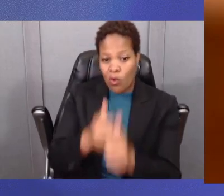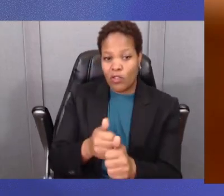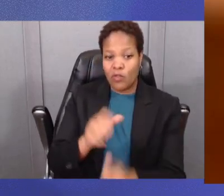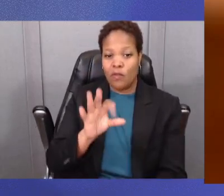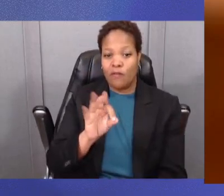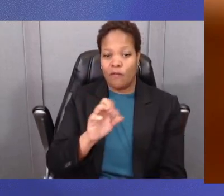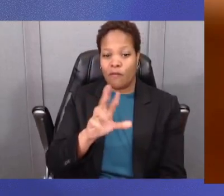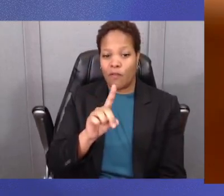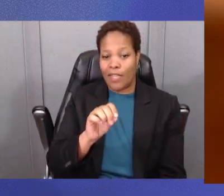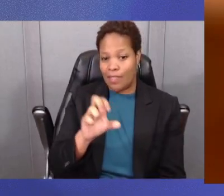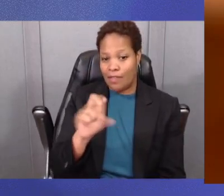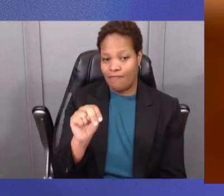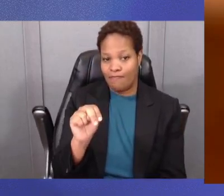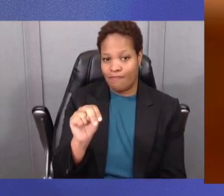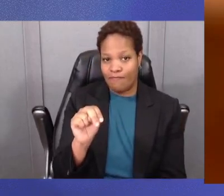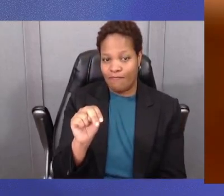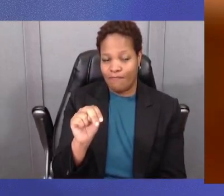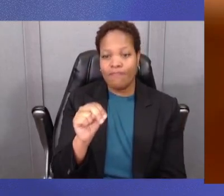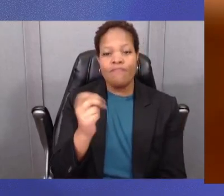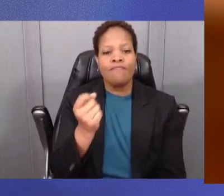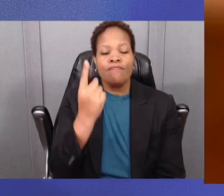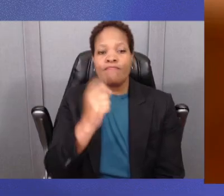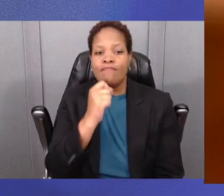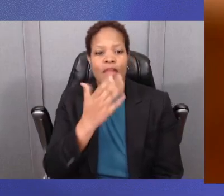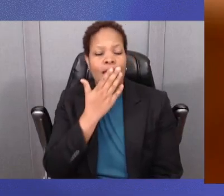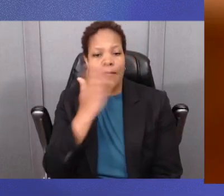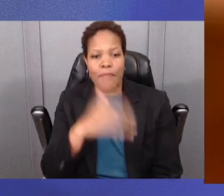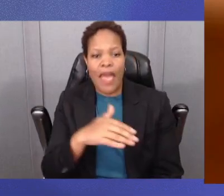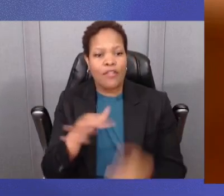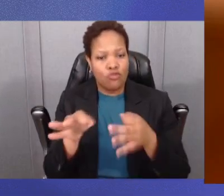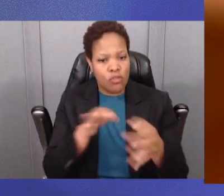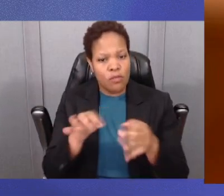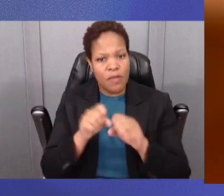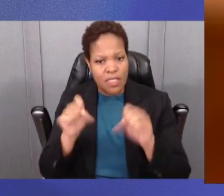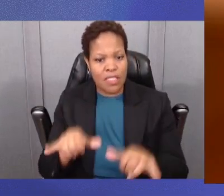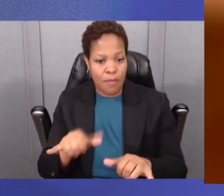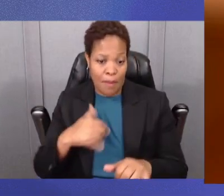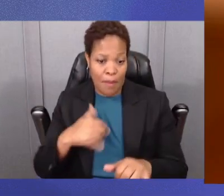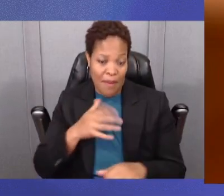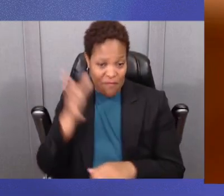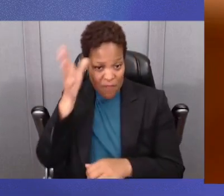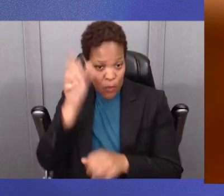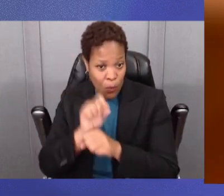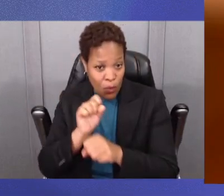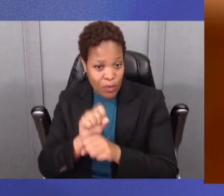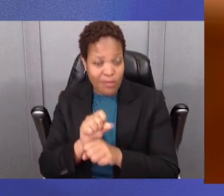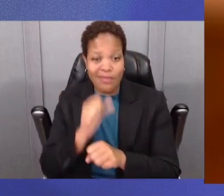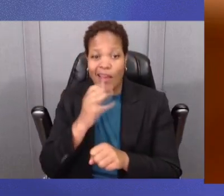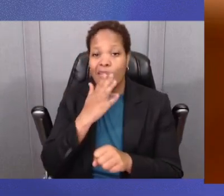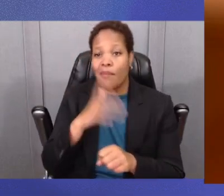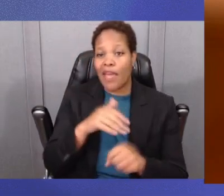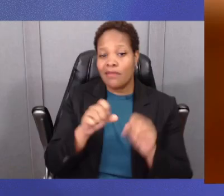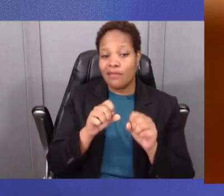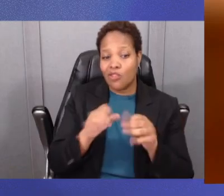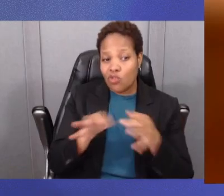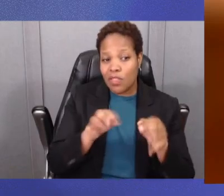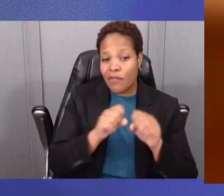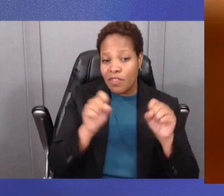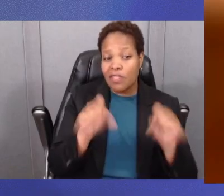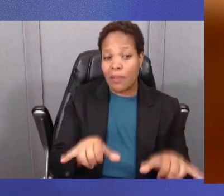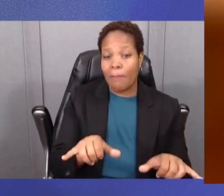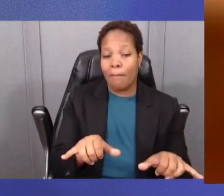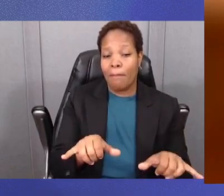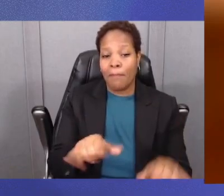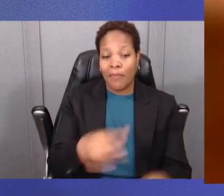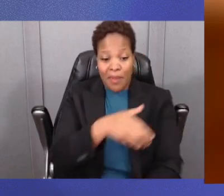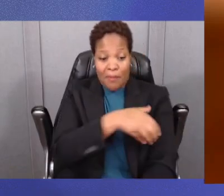Well, that's not a bad description of the system my father worked in, and not a bad description of the system I was trained in. The power lay in those who